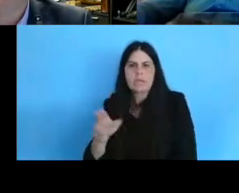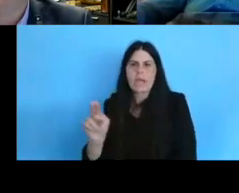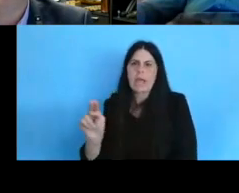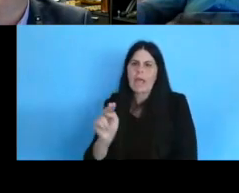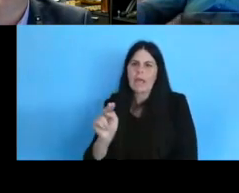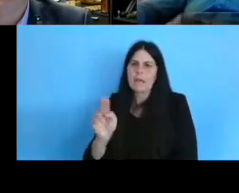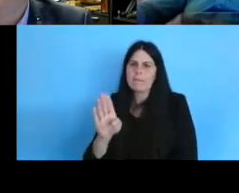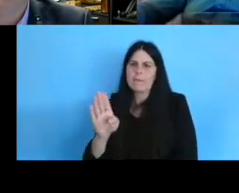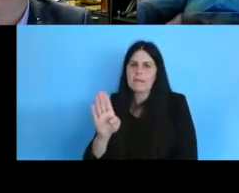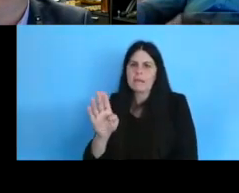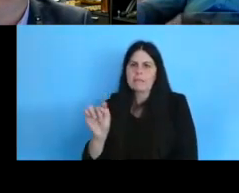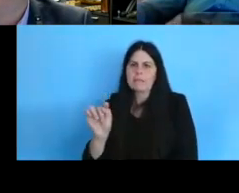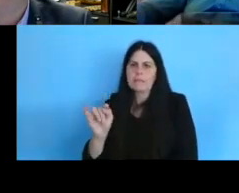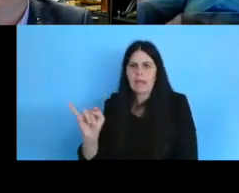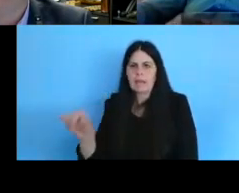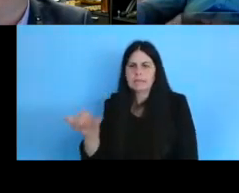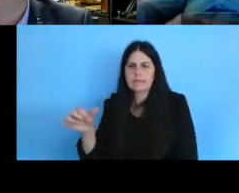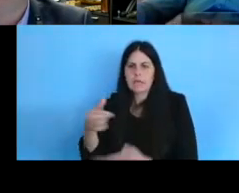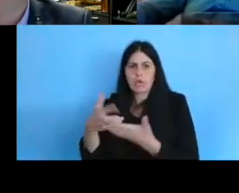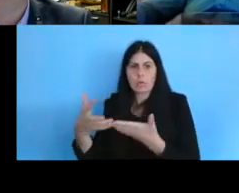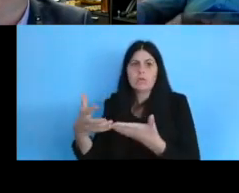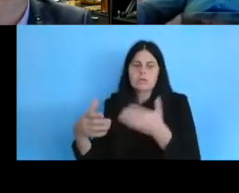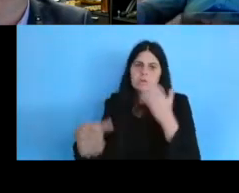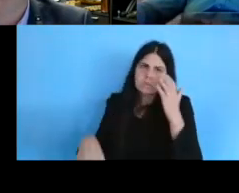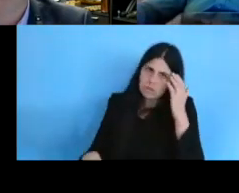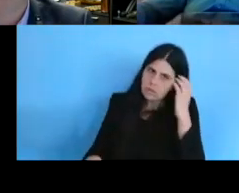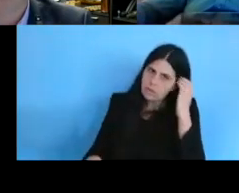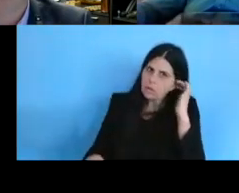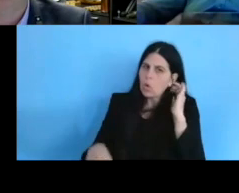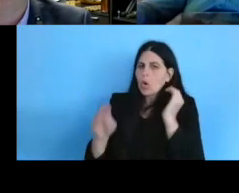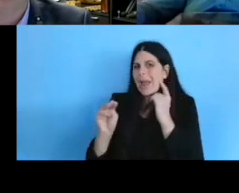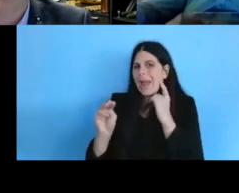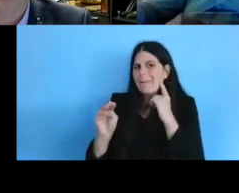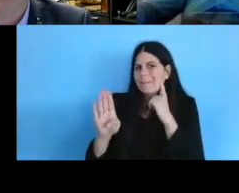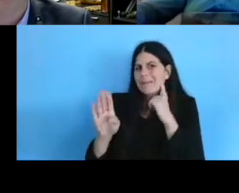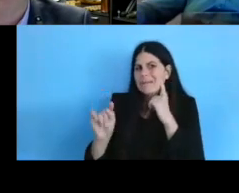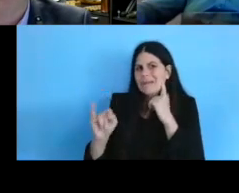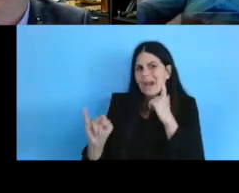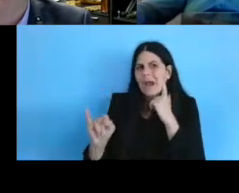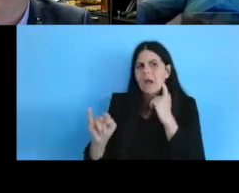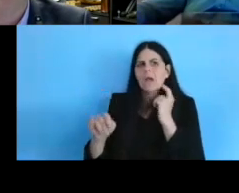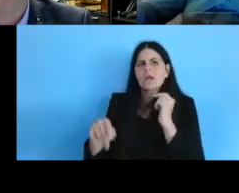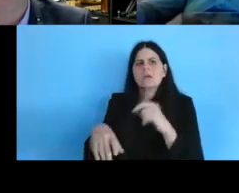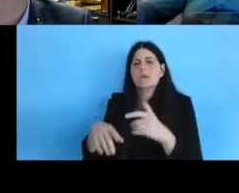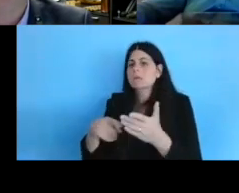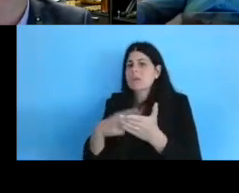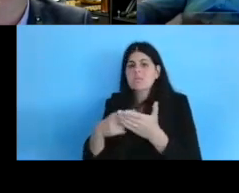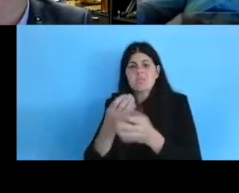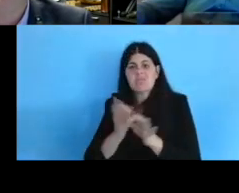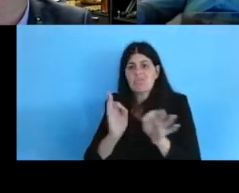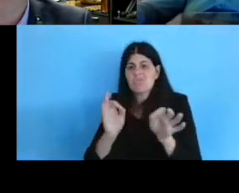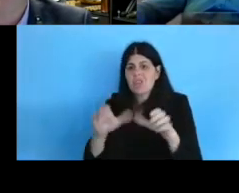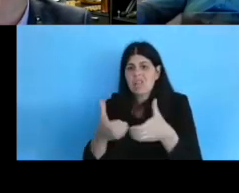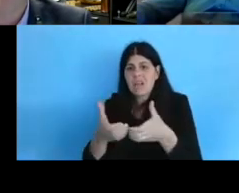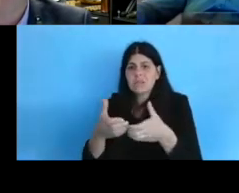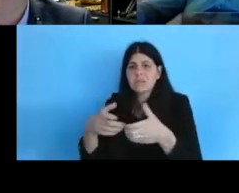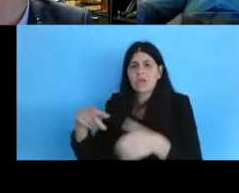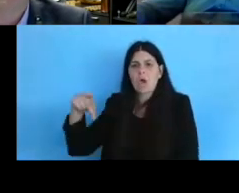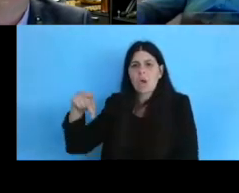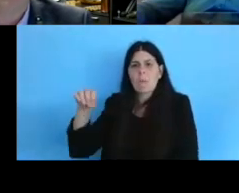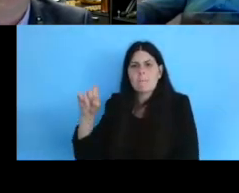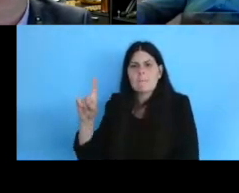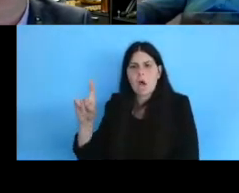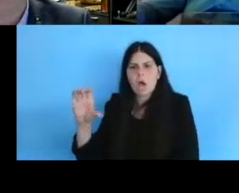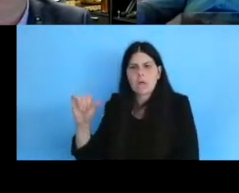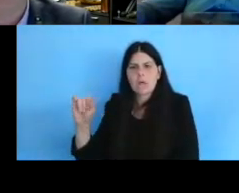resource. Sometimes some of those classes are free. There's no charge. They may even be virtual. There's podcasts that are available. Any of that can be